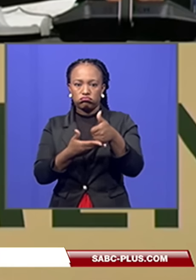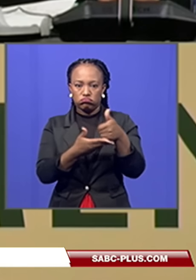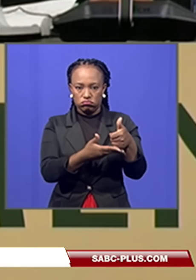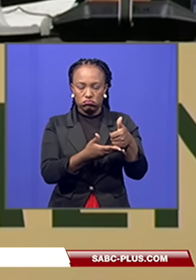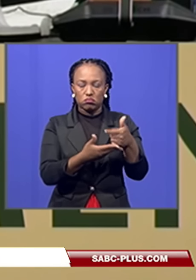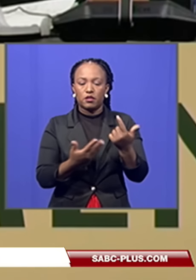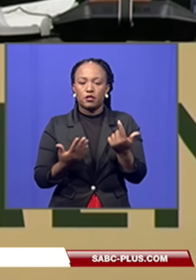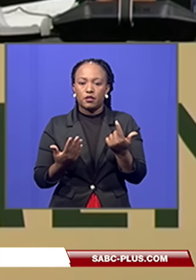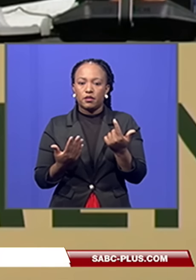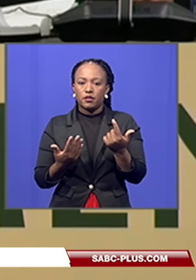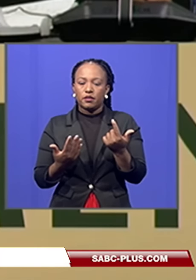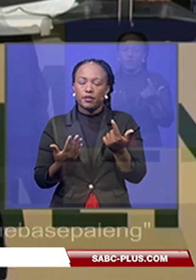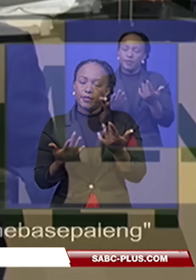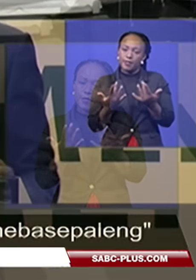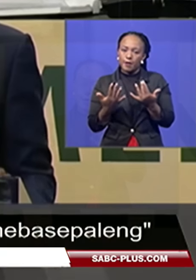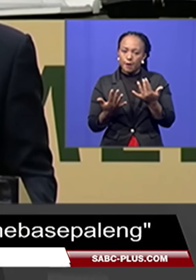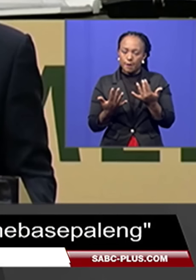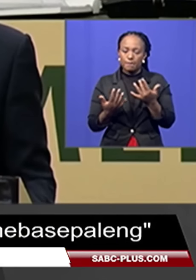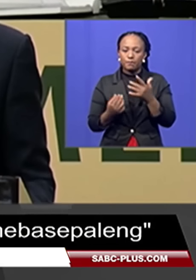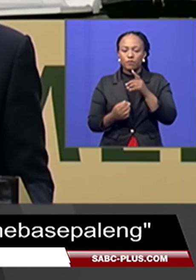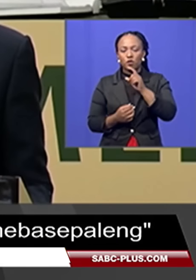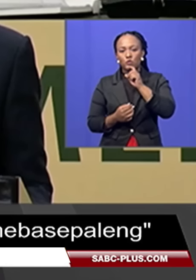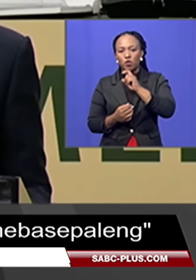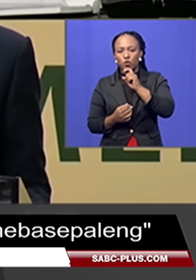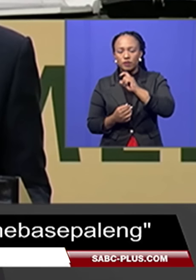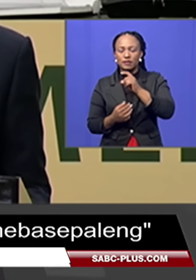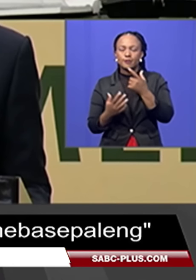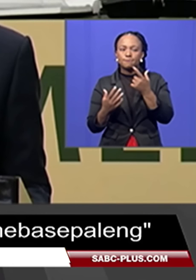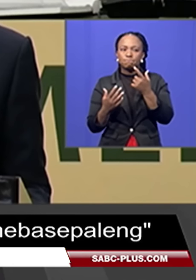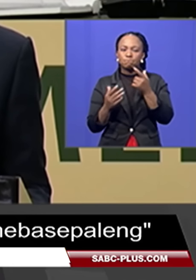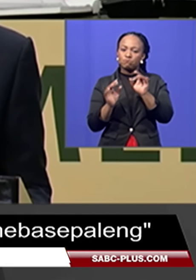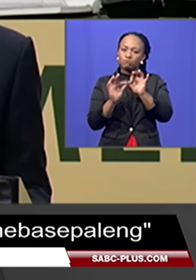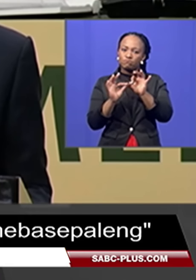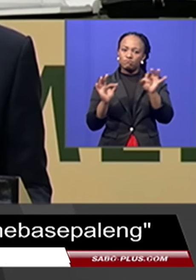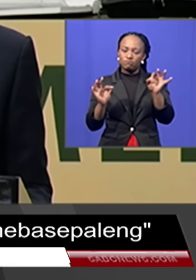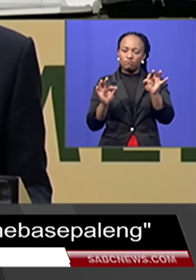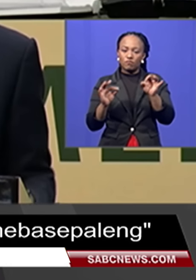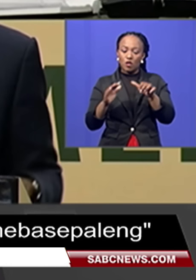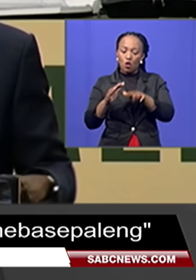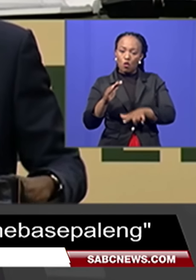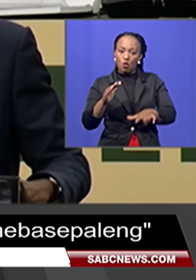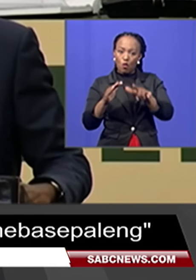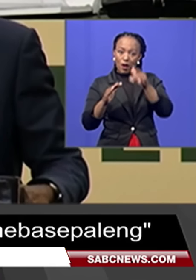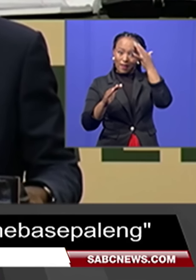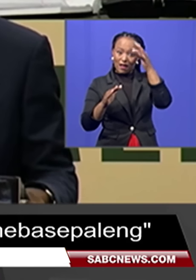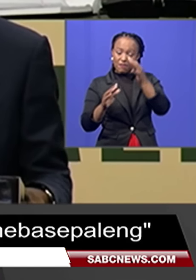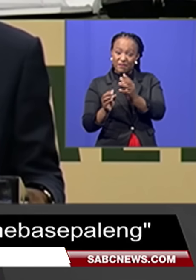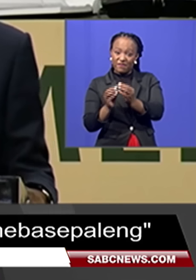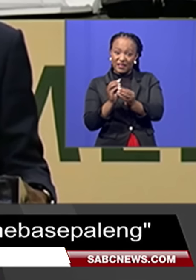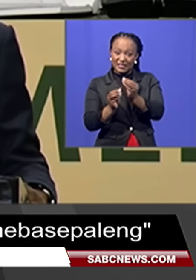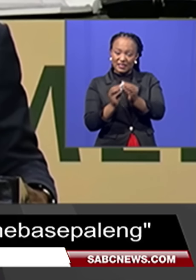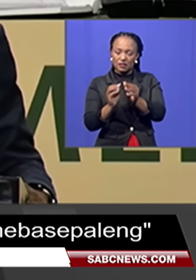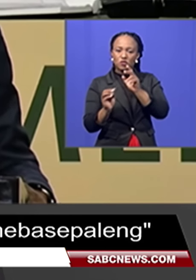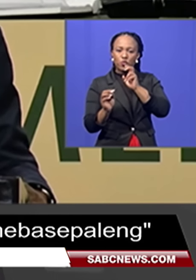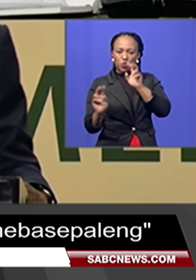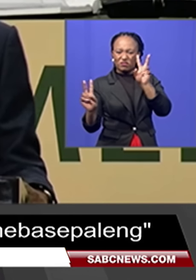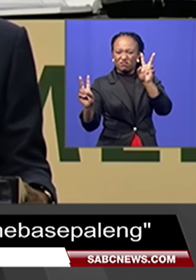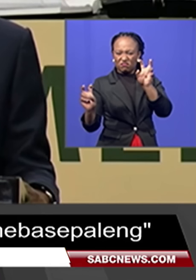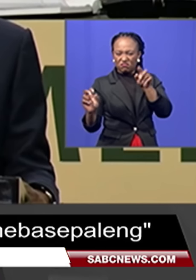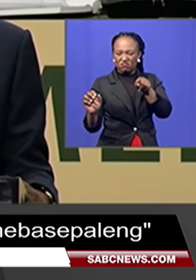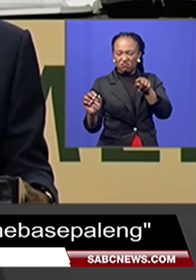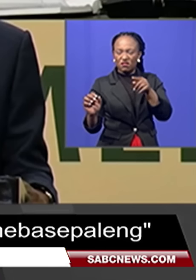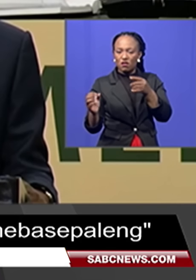We use the phrase fix local government because we have realized that there